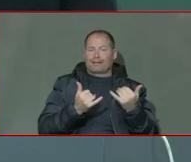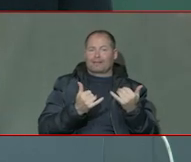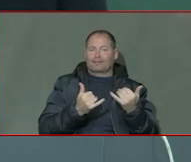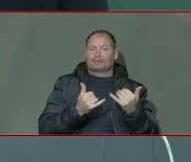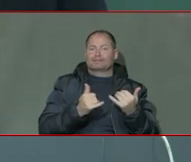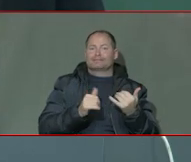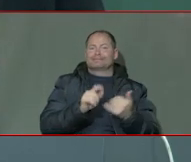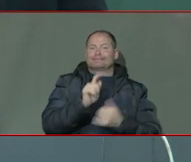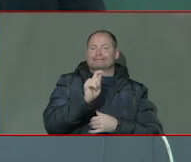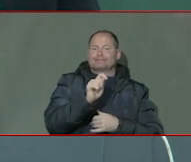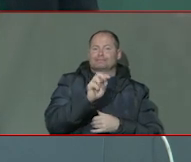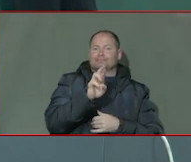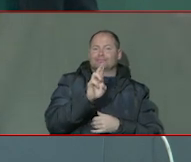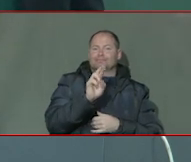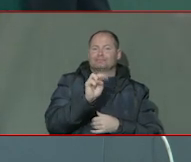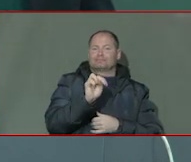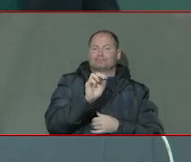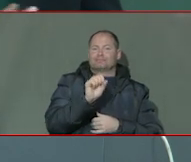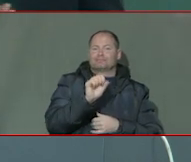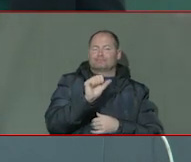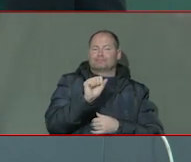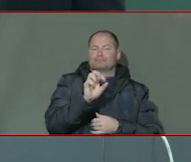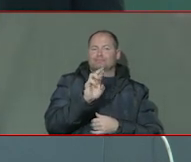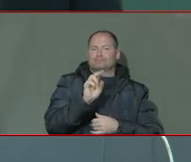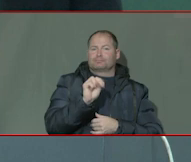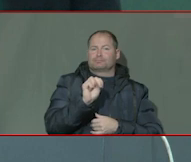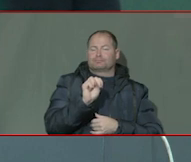the stage of translation.